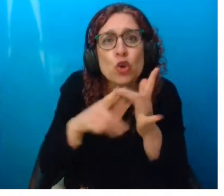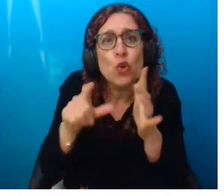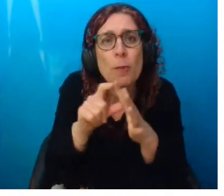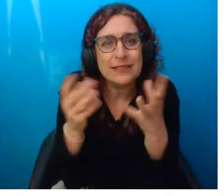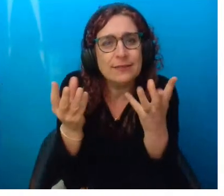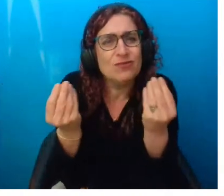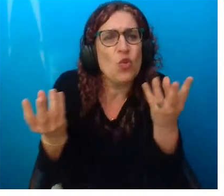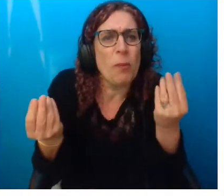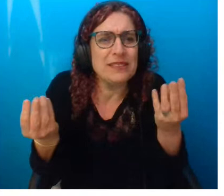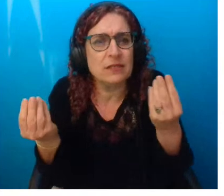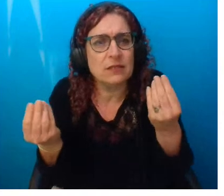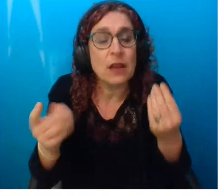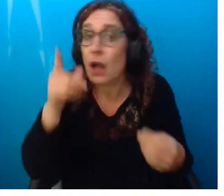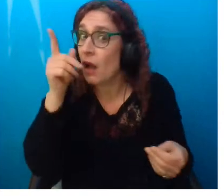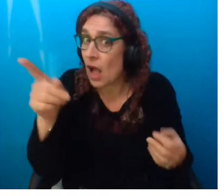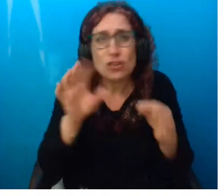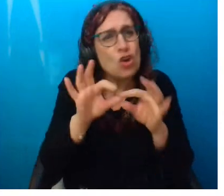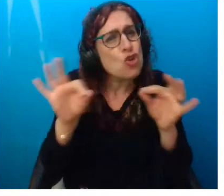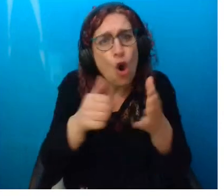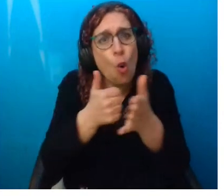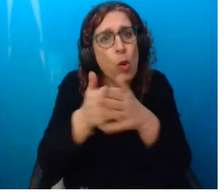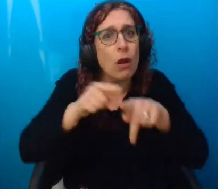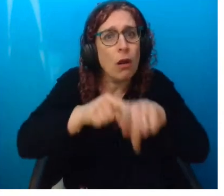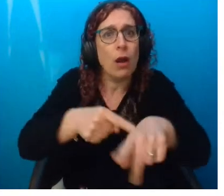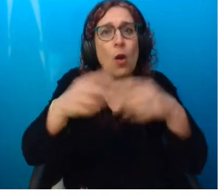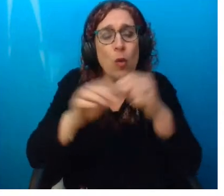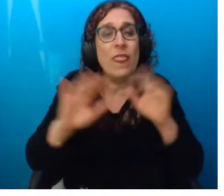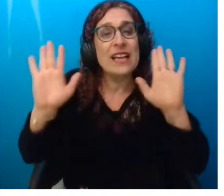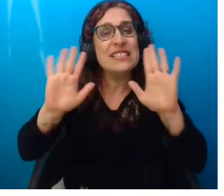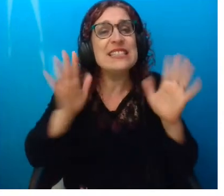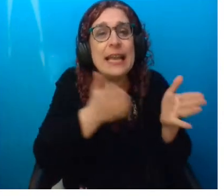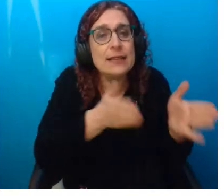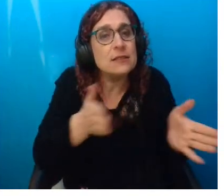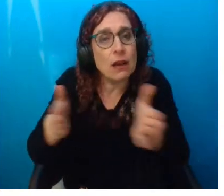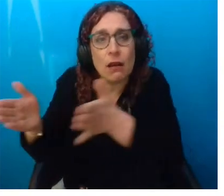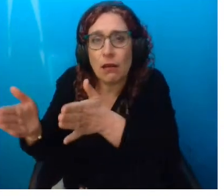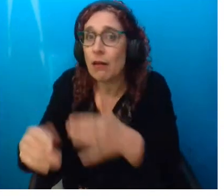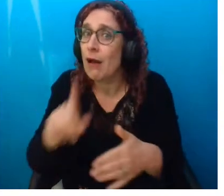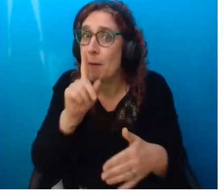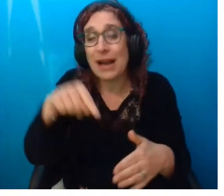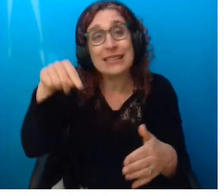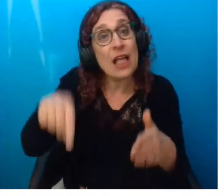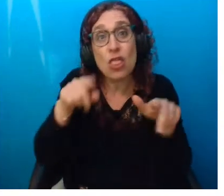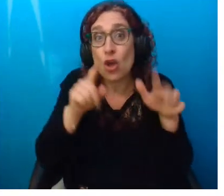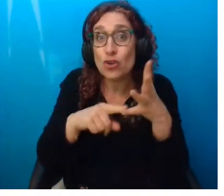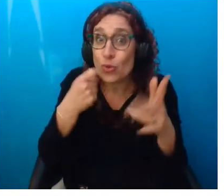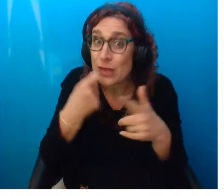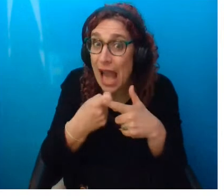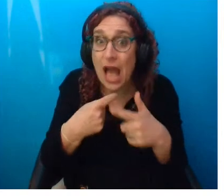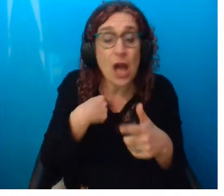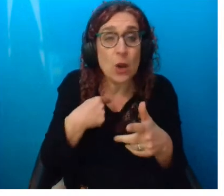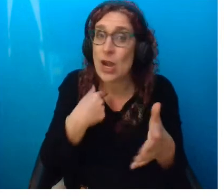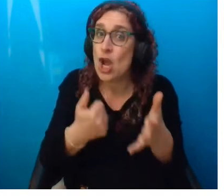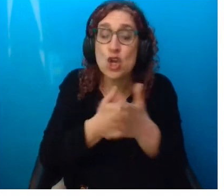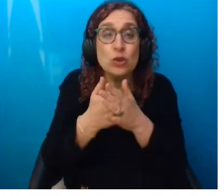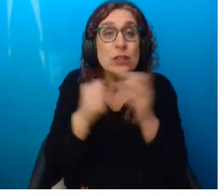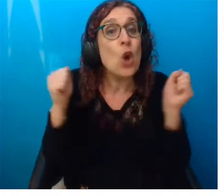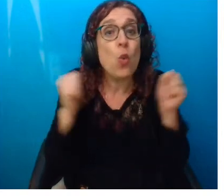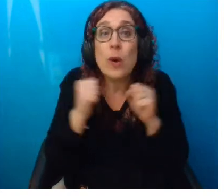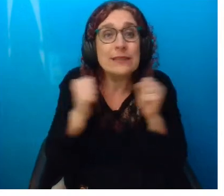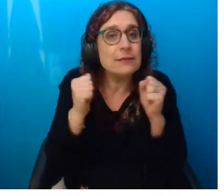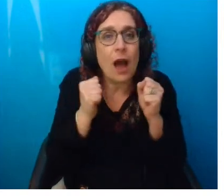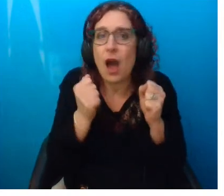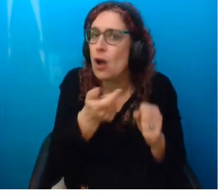se, we, and particularly in the UK, have a tendency to not open our windows in the wintertime and to